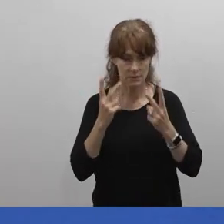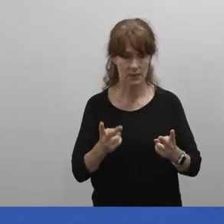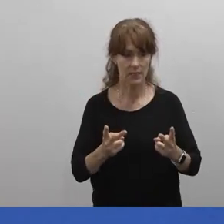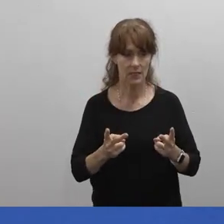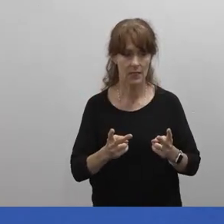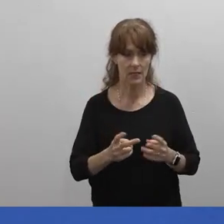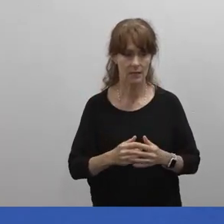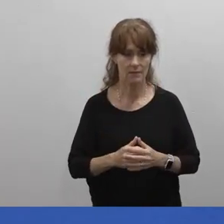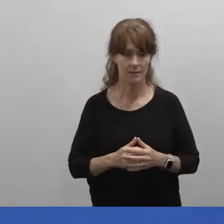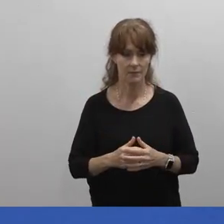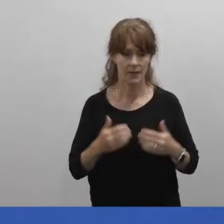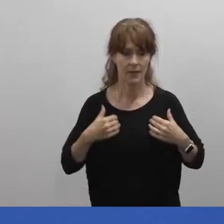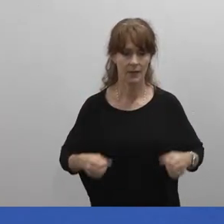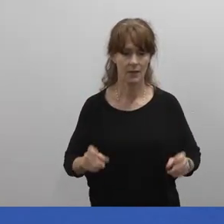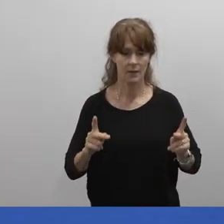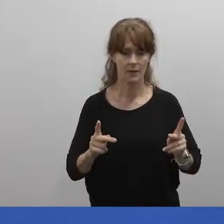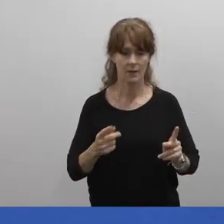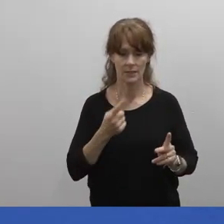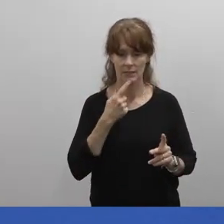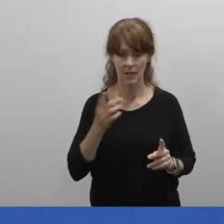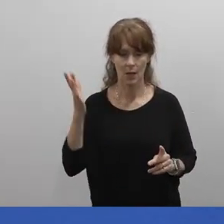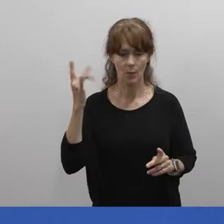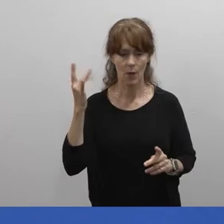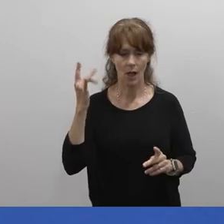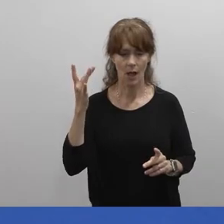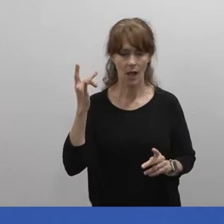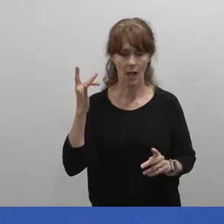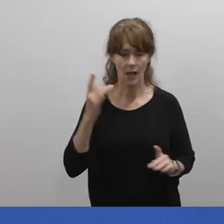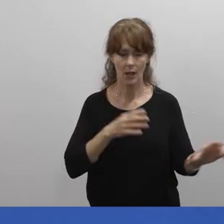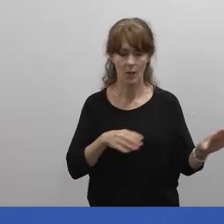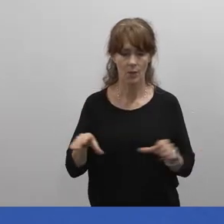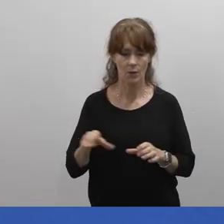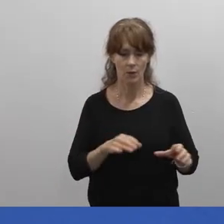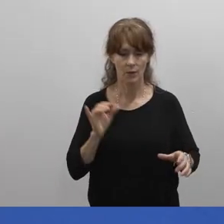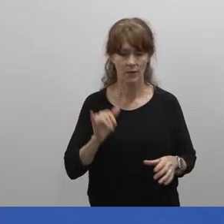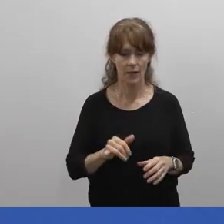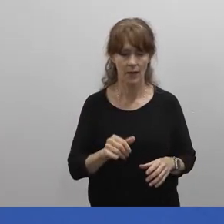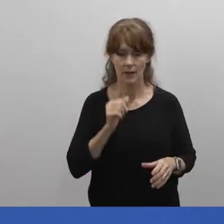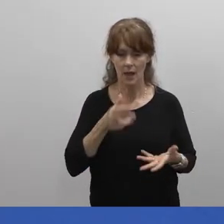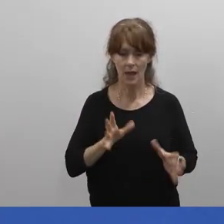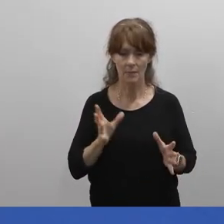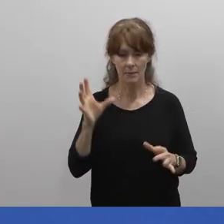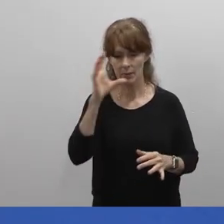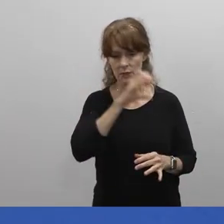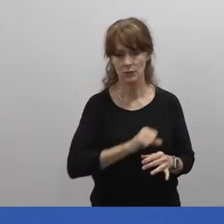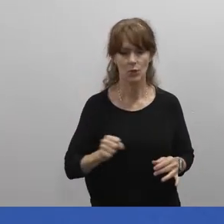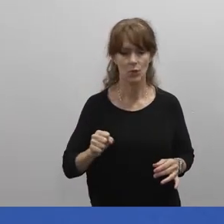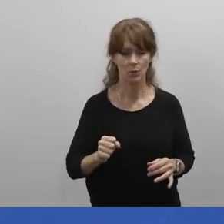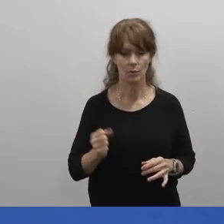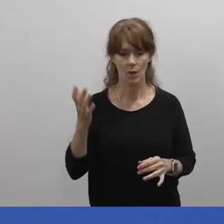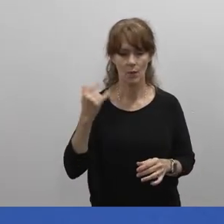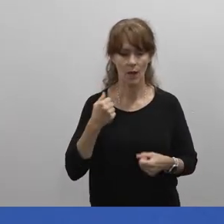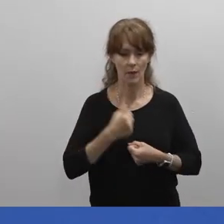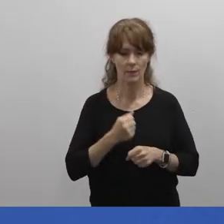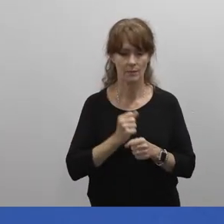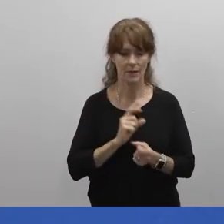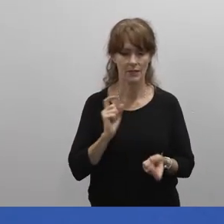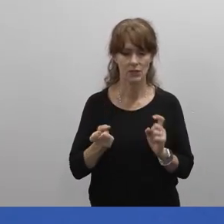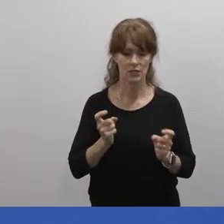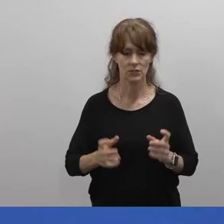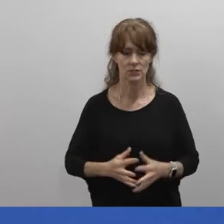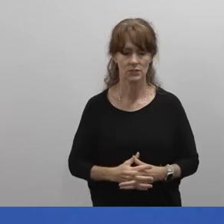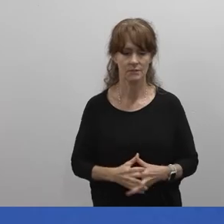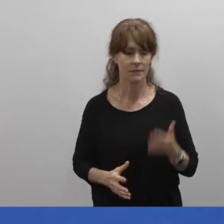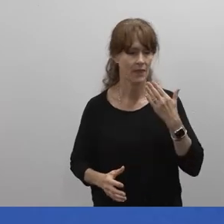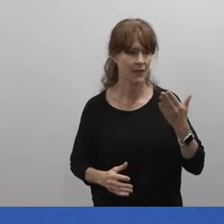we've had this opportunity to say why we're headed in that direction and not let people assume why we make changes to things. So